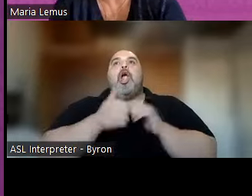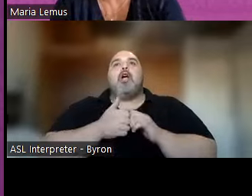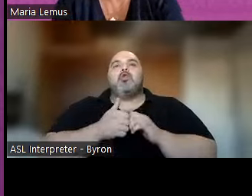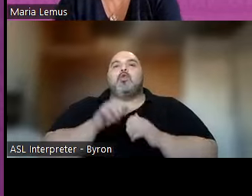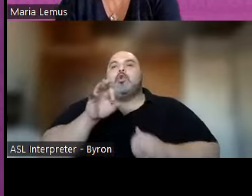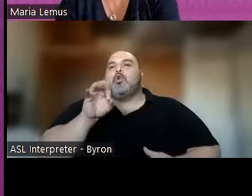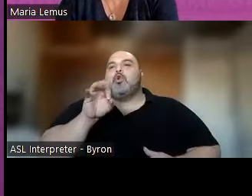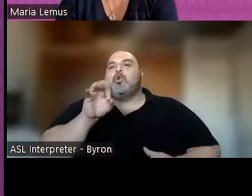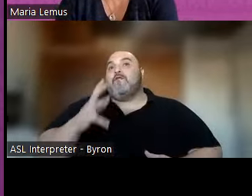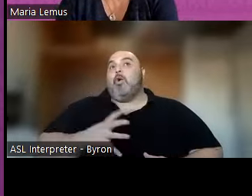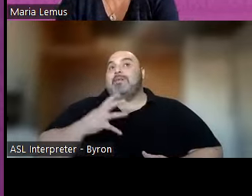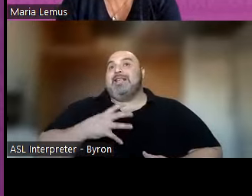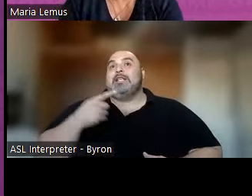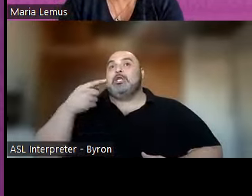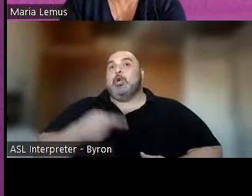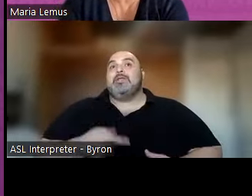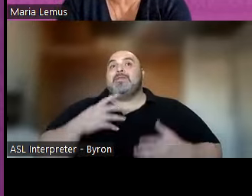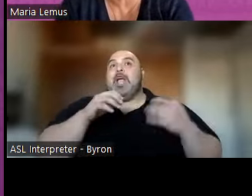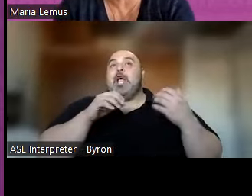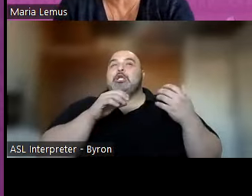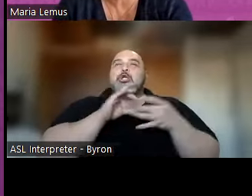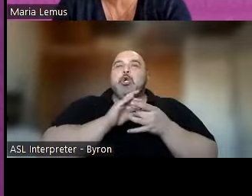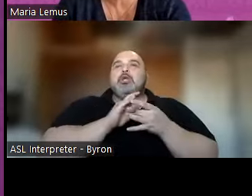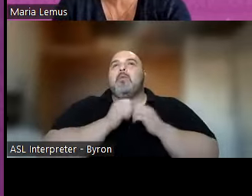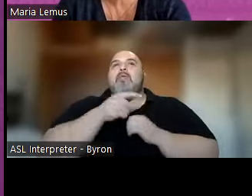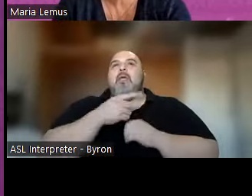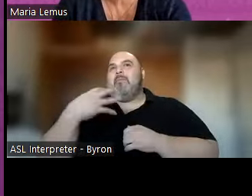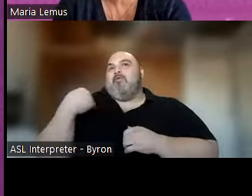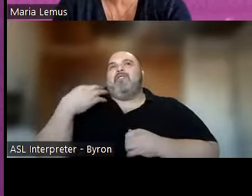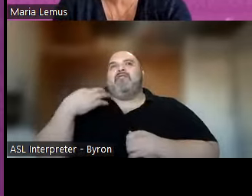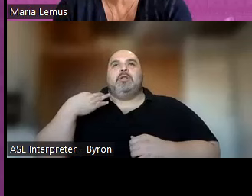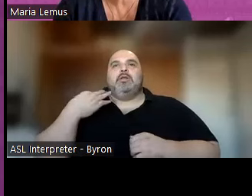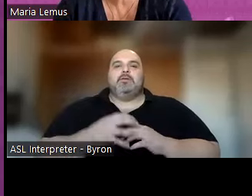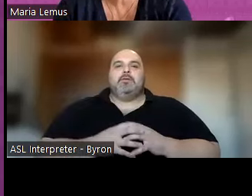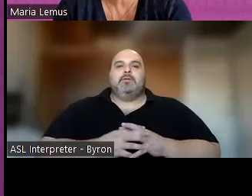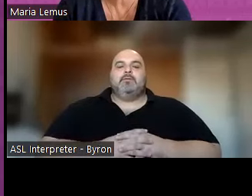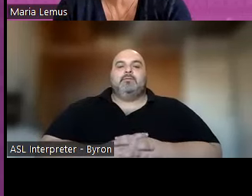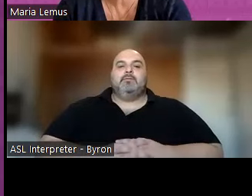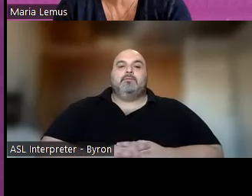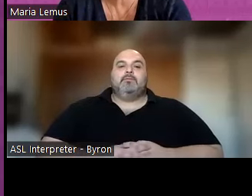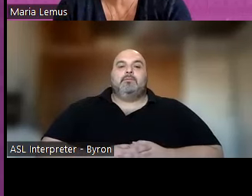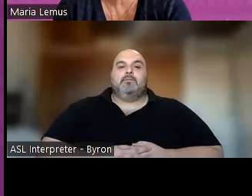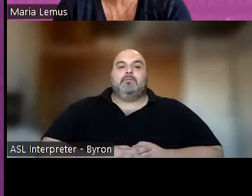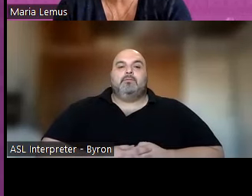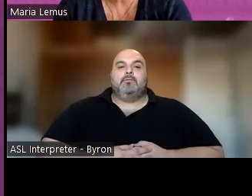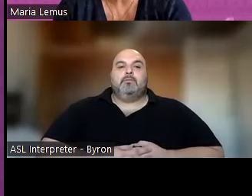those that have been associated with them as volunteers. The next slide,